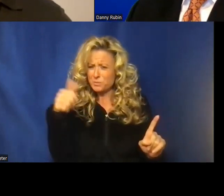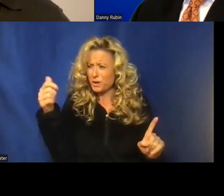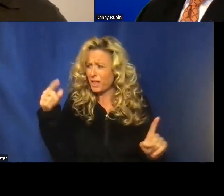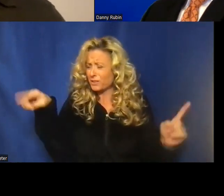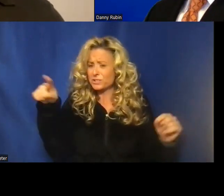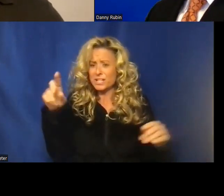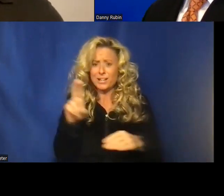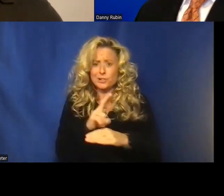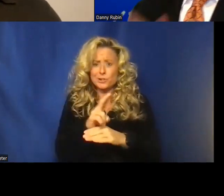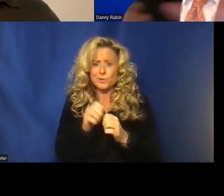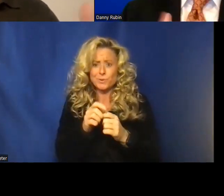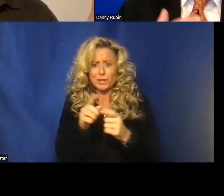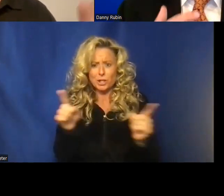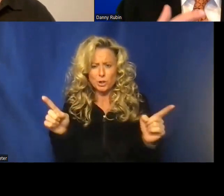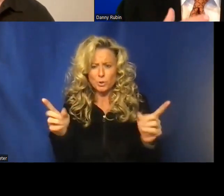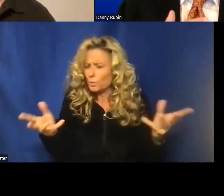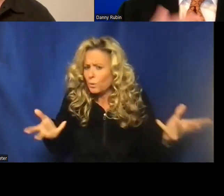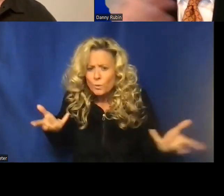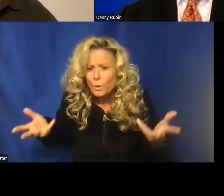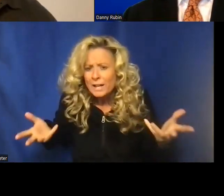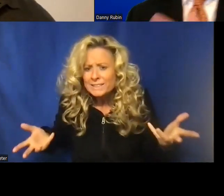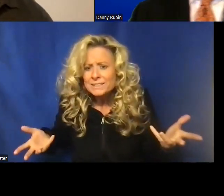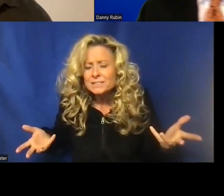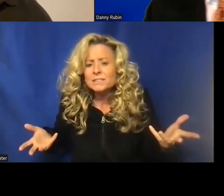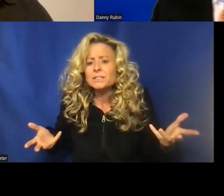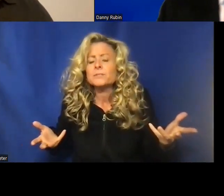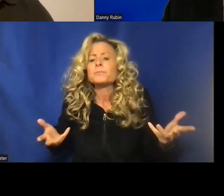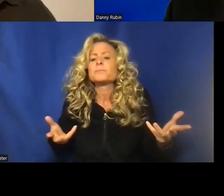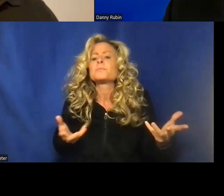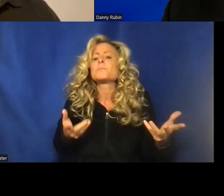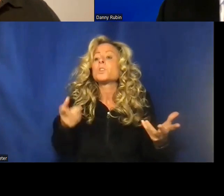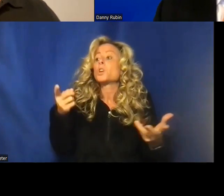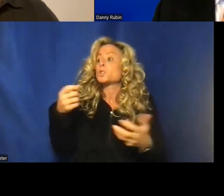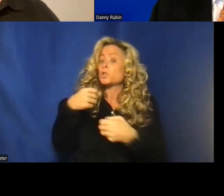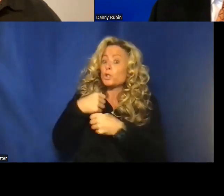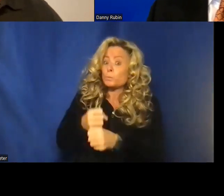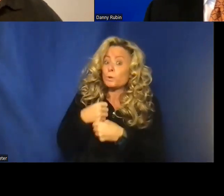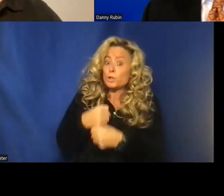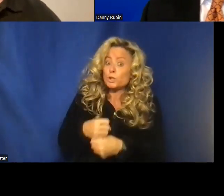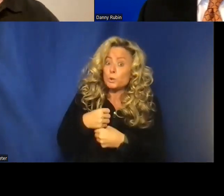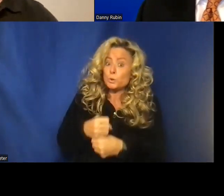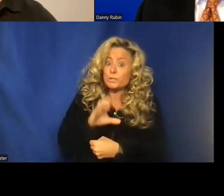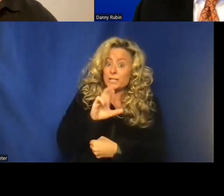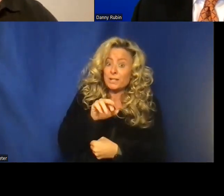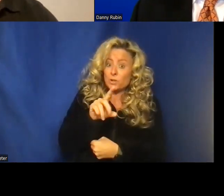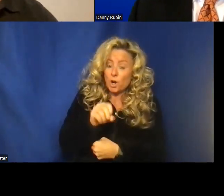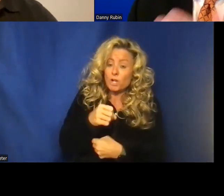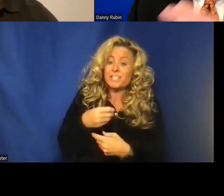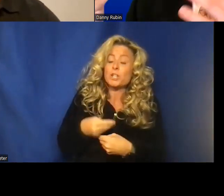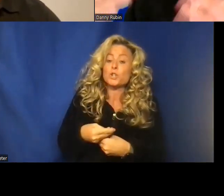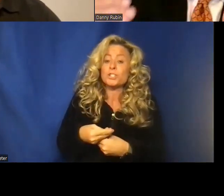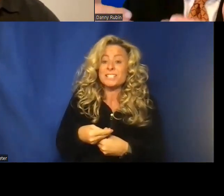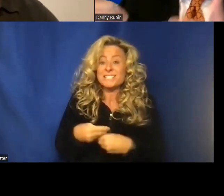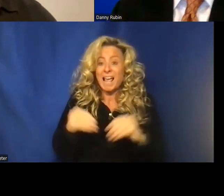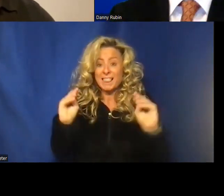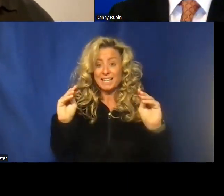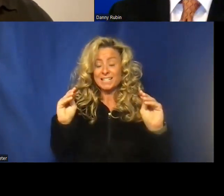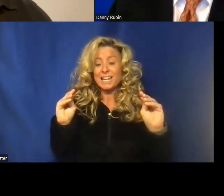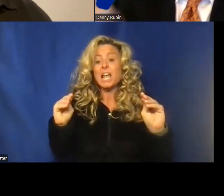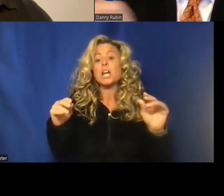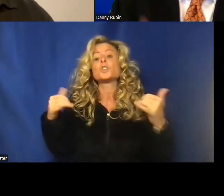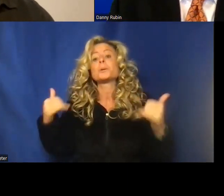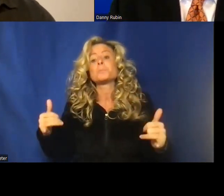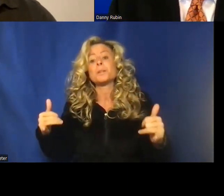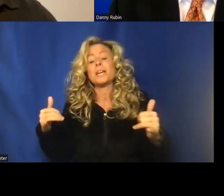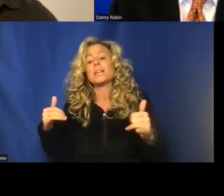use them with you, but they can use, okay, so you're producing cards that you're Yep. selling, Yep. and you can play games with